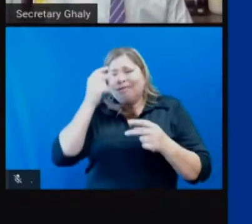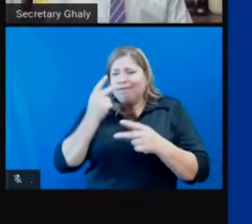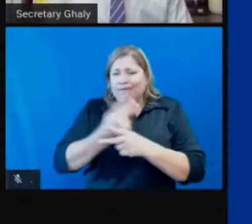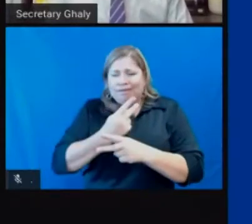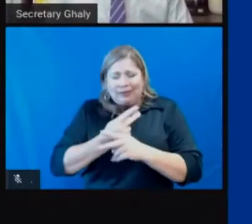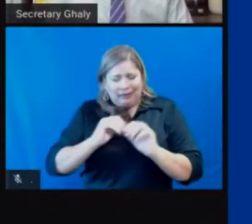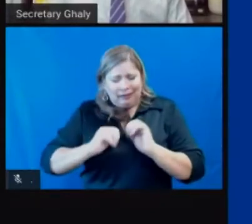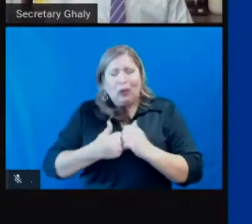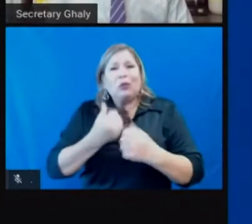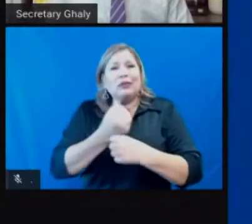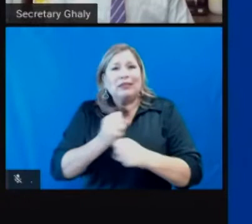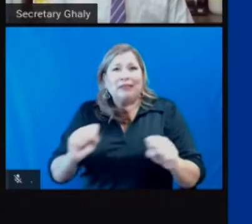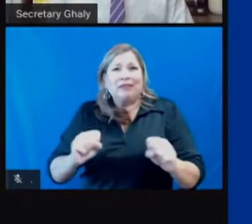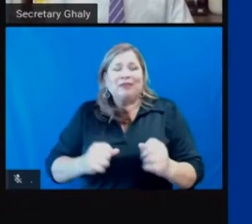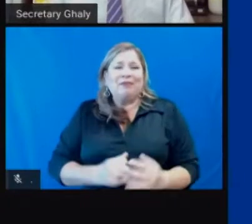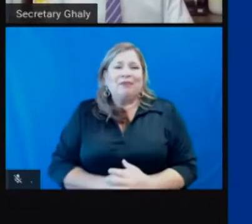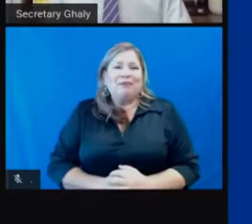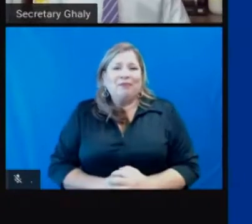message and approach.